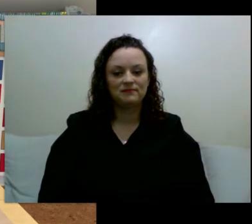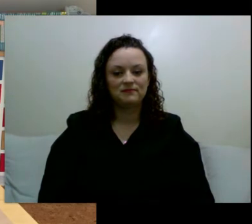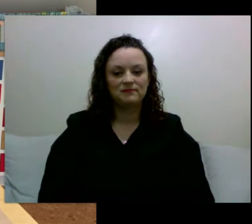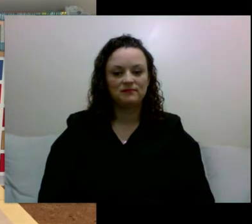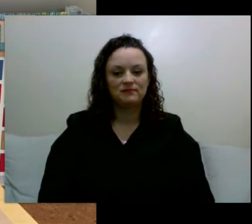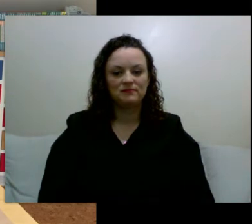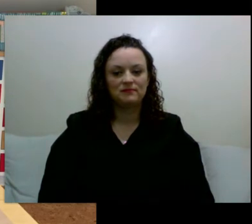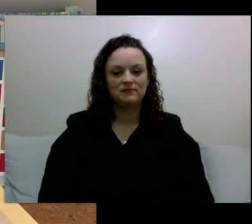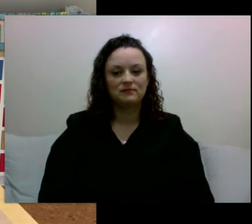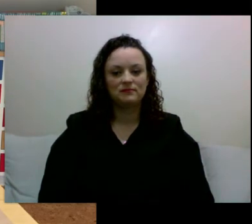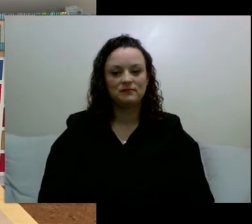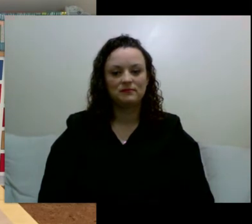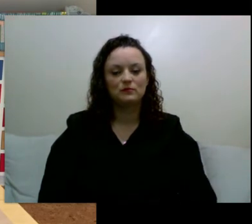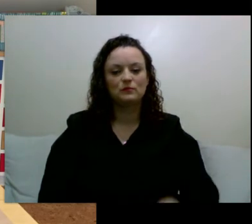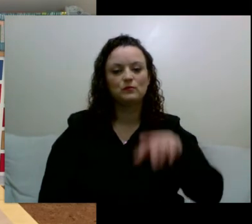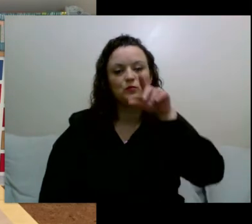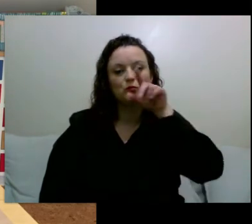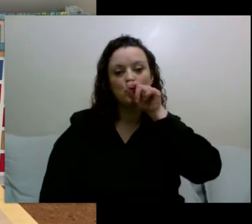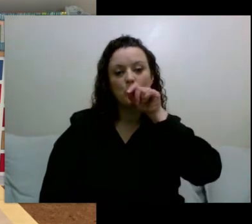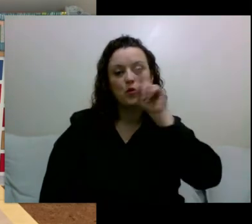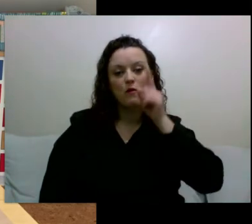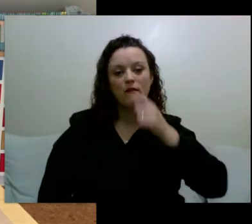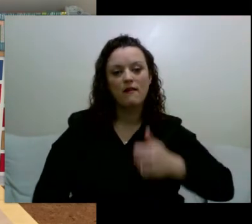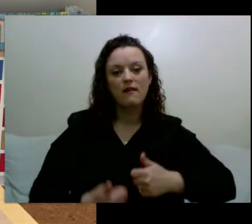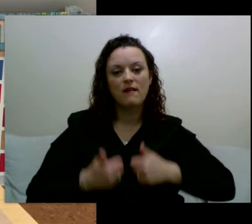bird in the living room.